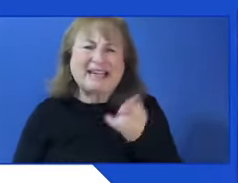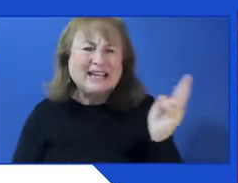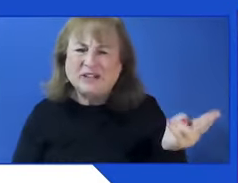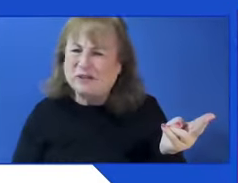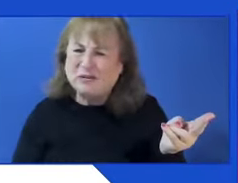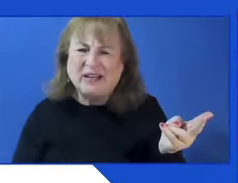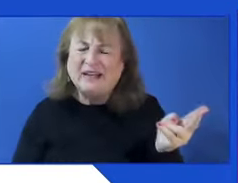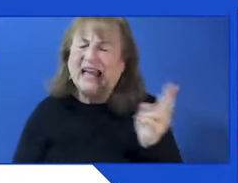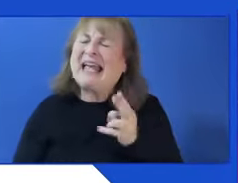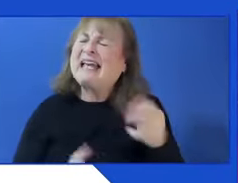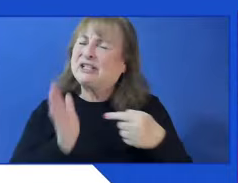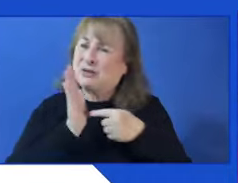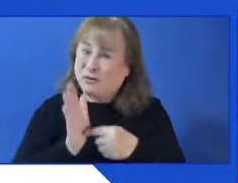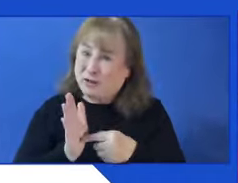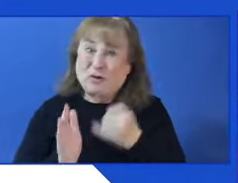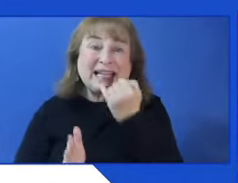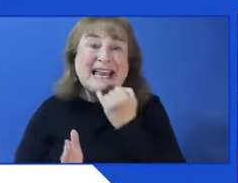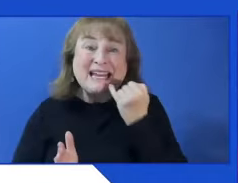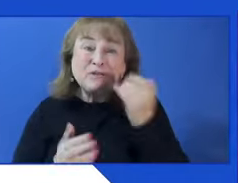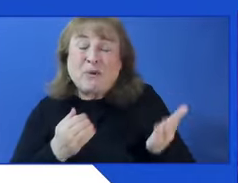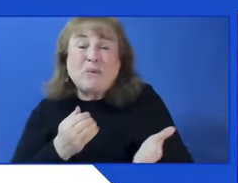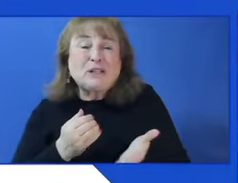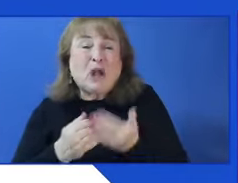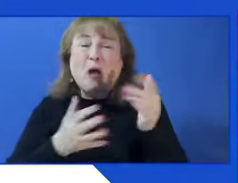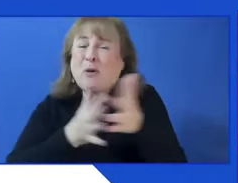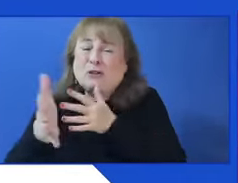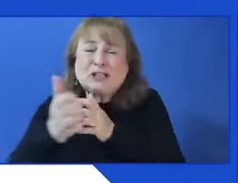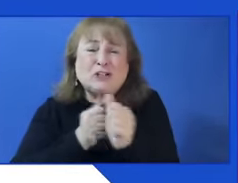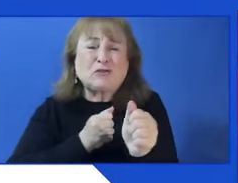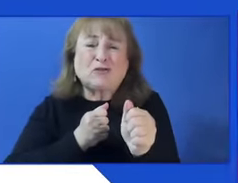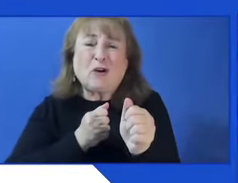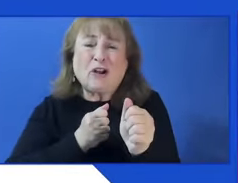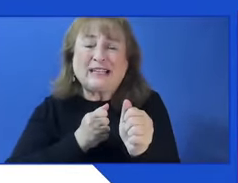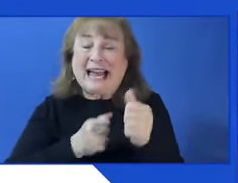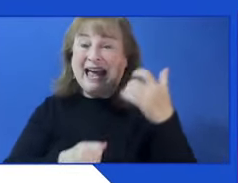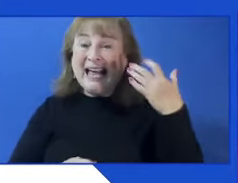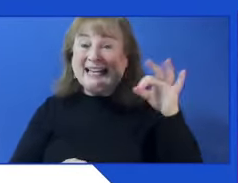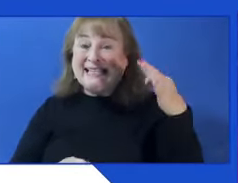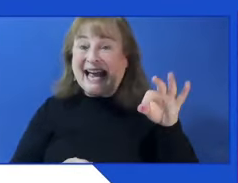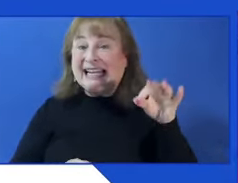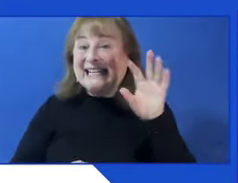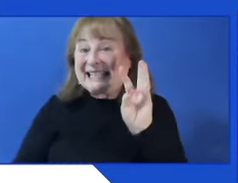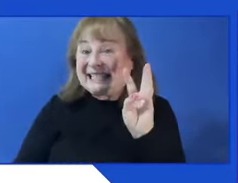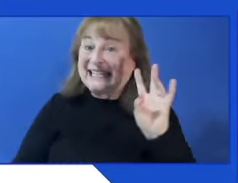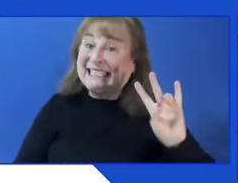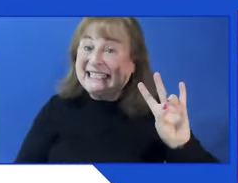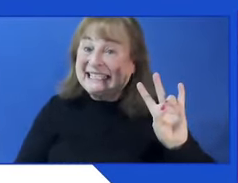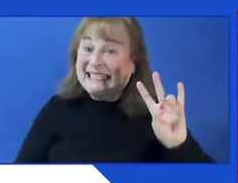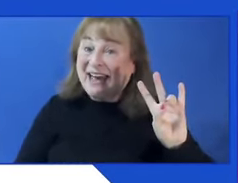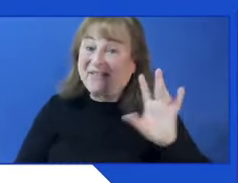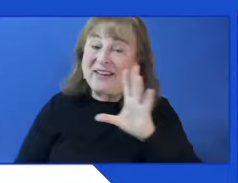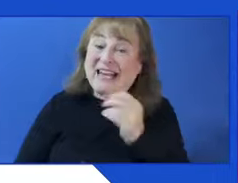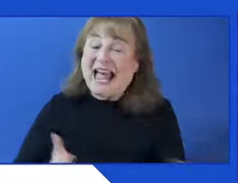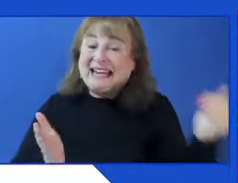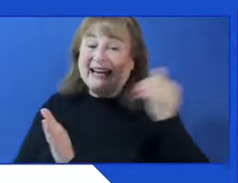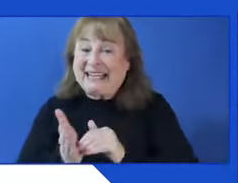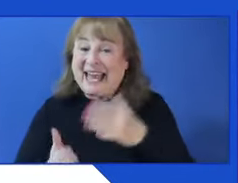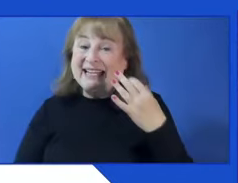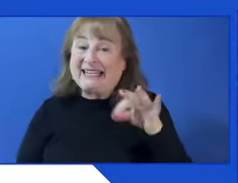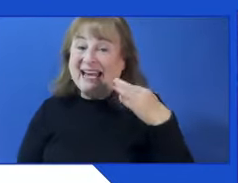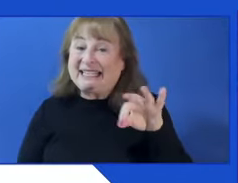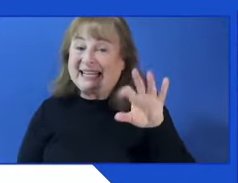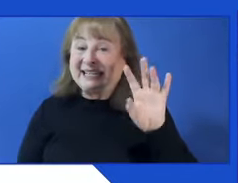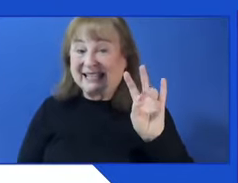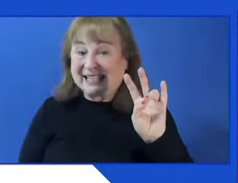History shows that Israel was almost destroyed in 1967 and in 1973.